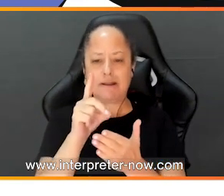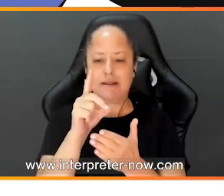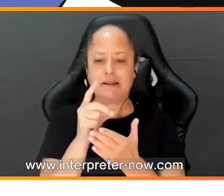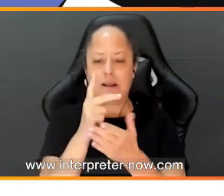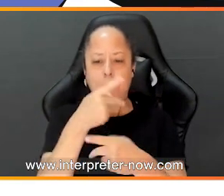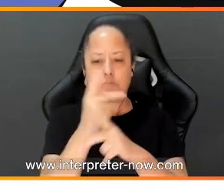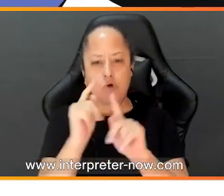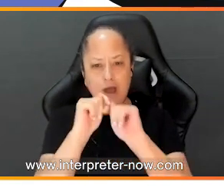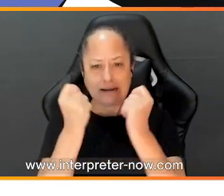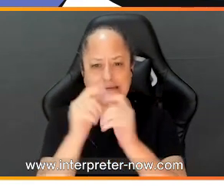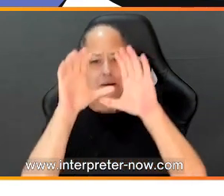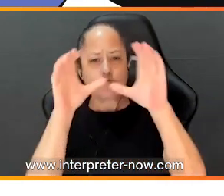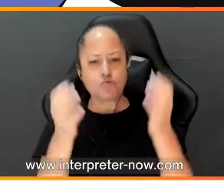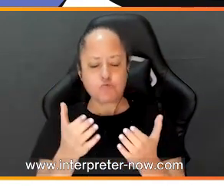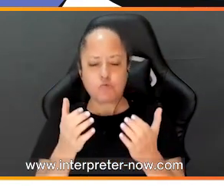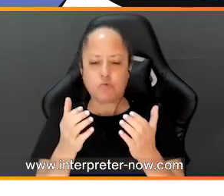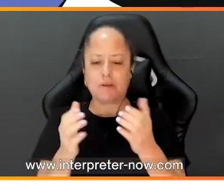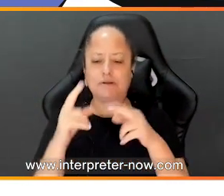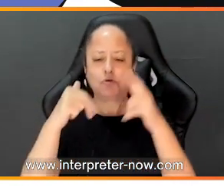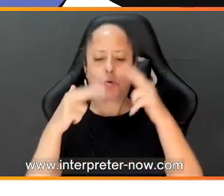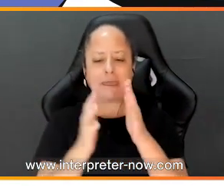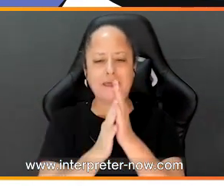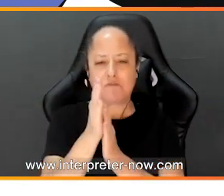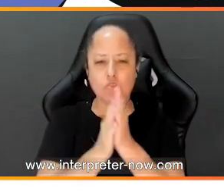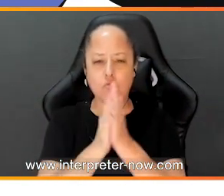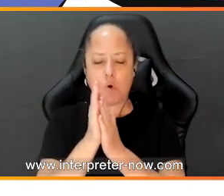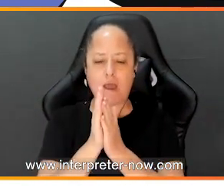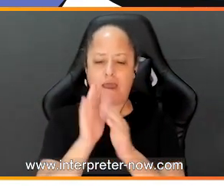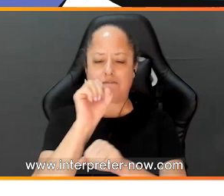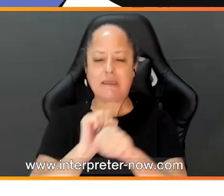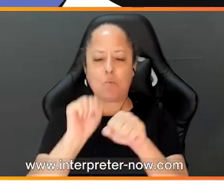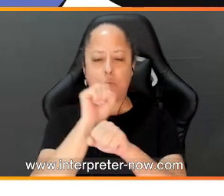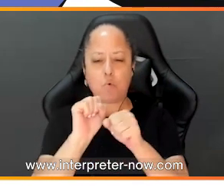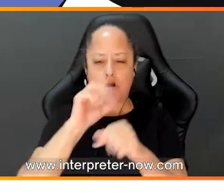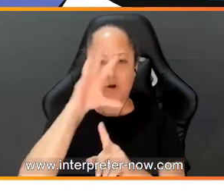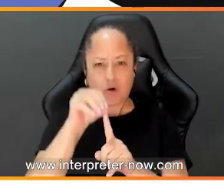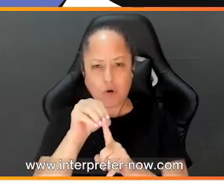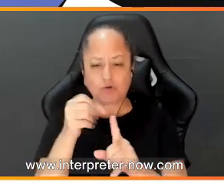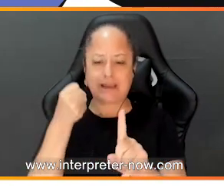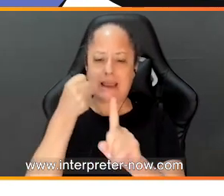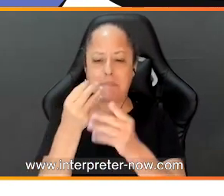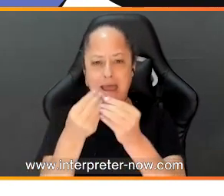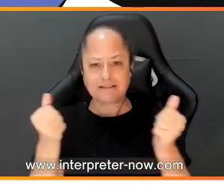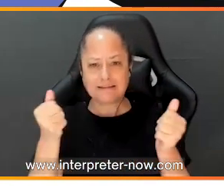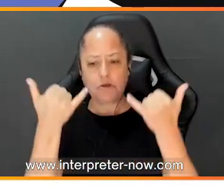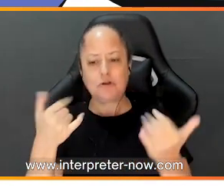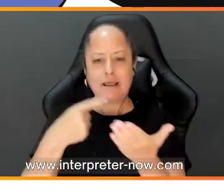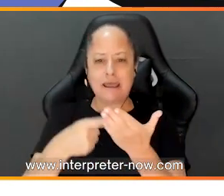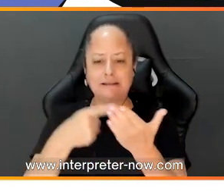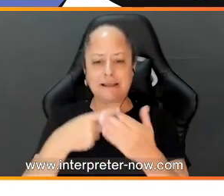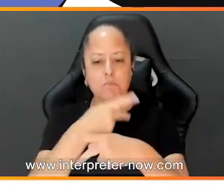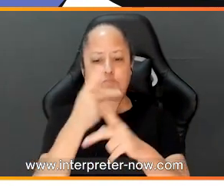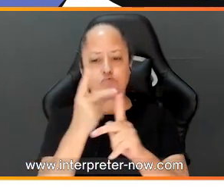and design teams around the world to build thriving work cultures and socially impactful solutions. Today, we'll be discussing